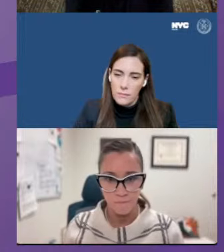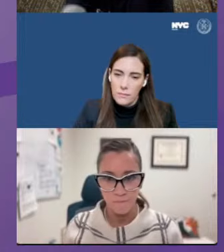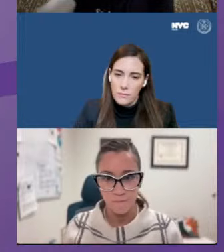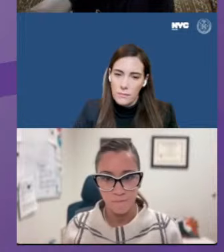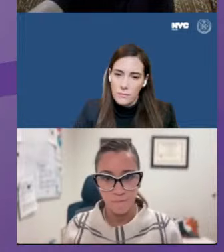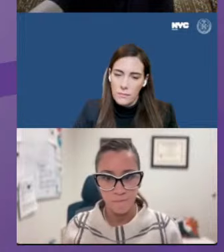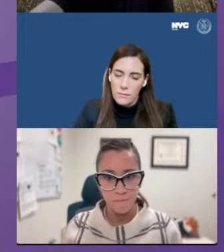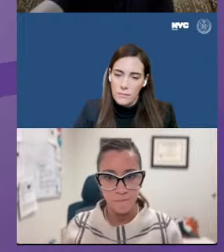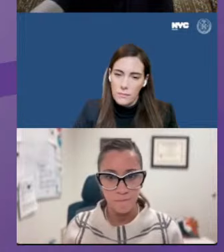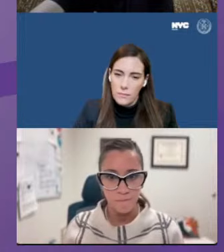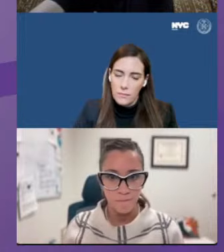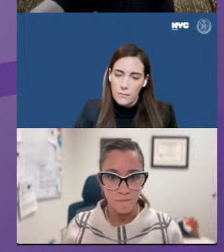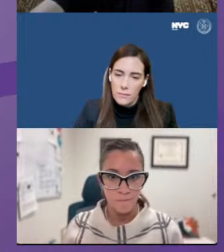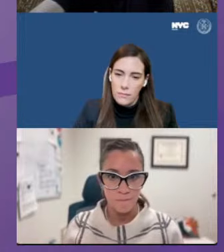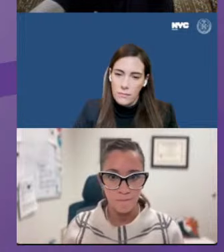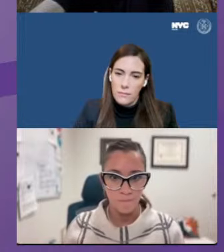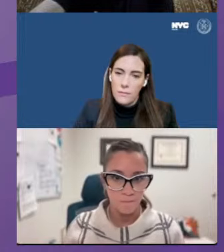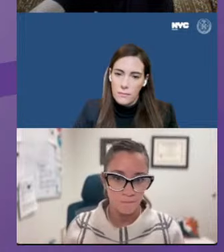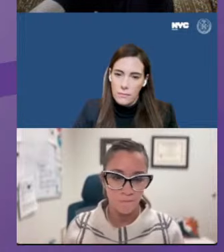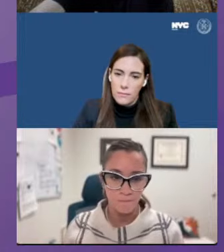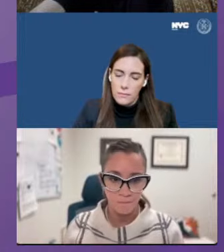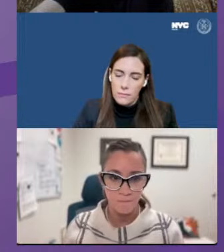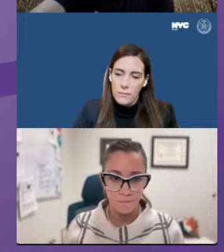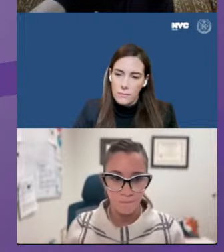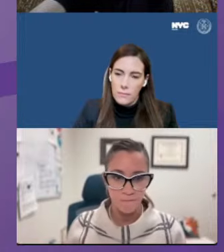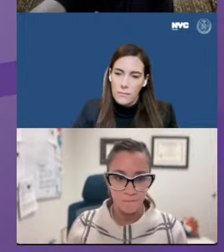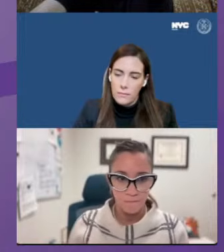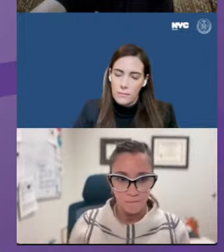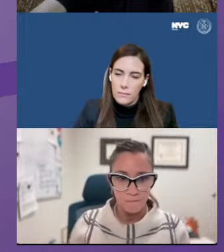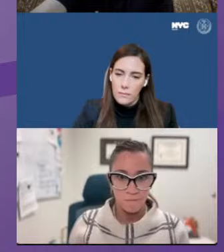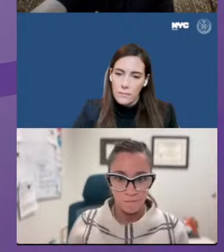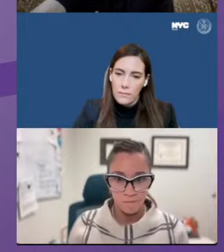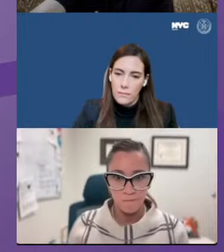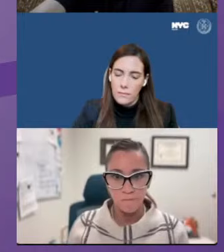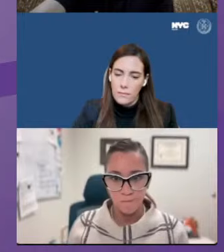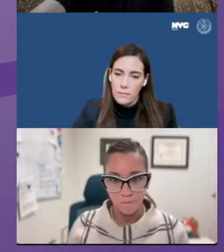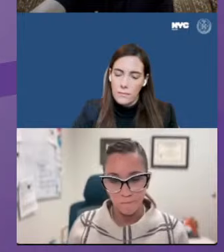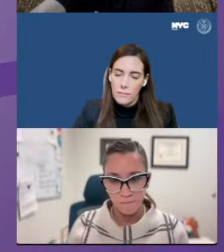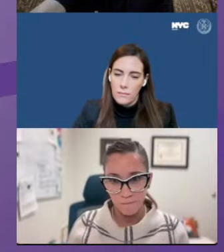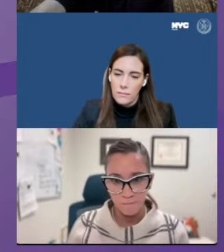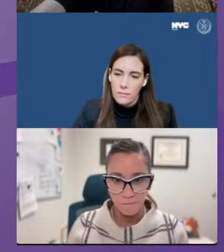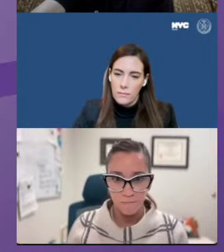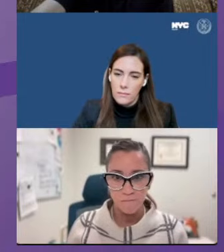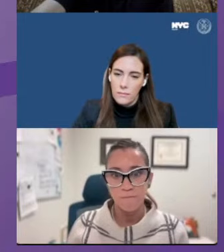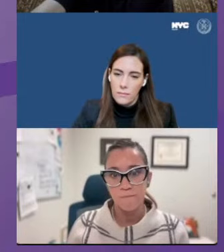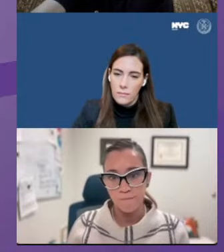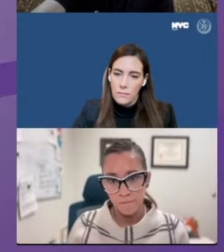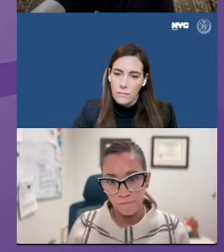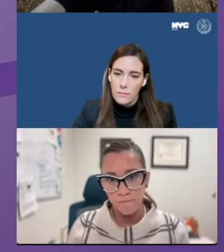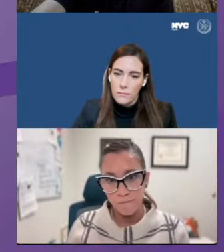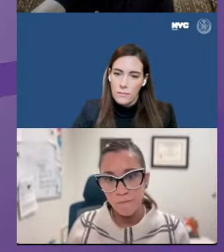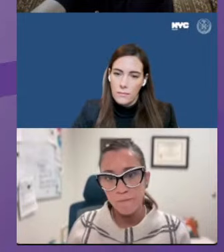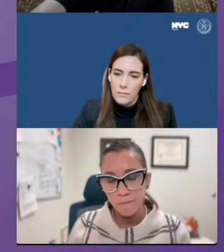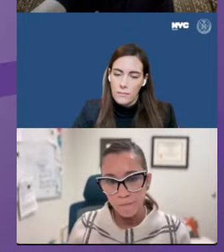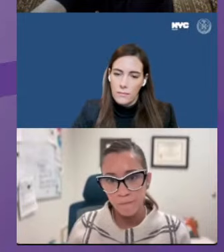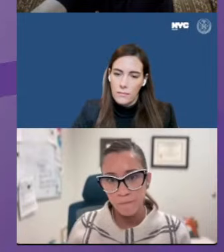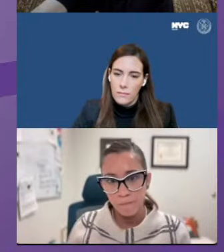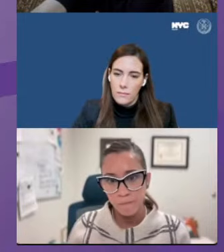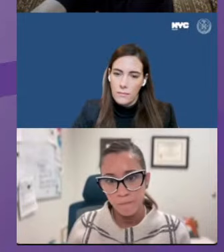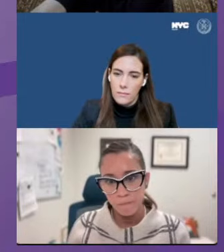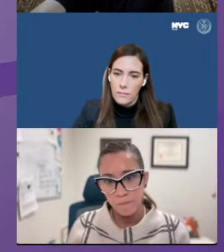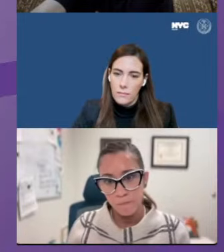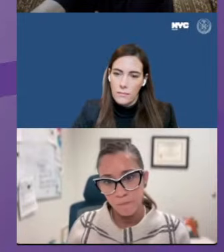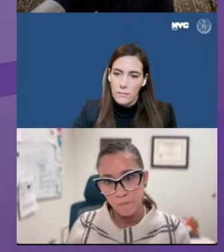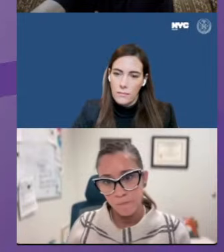and also changes in the microbiome that can affect how we feel. And we don't really fully understand those things yet. But each of